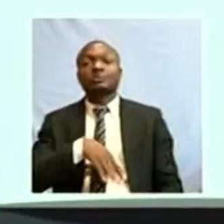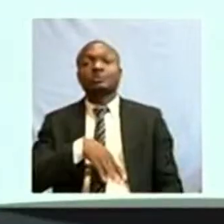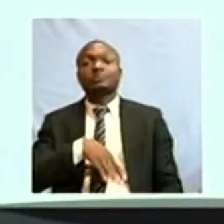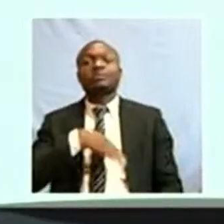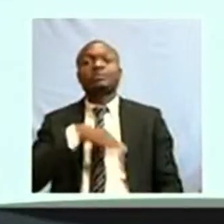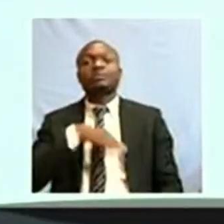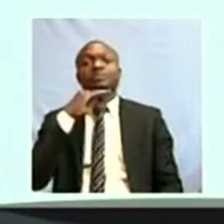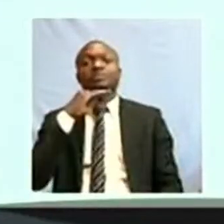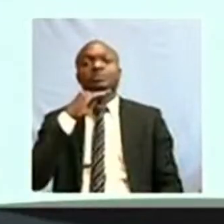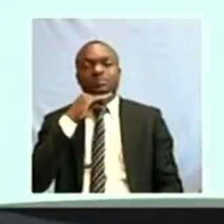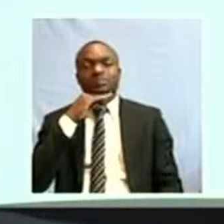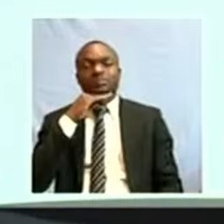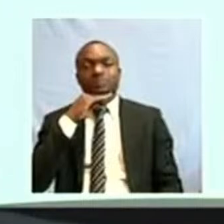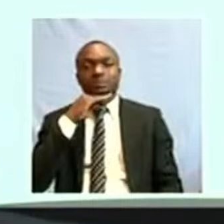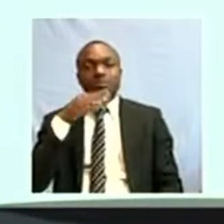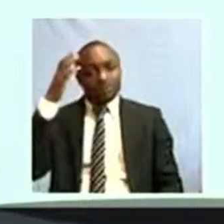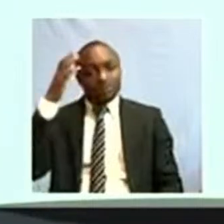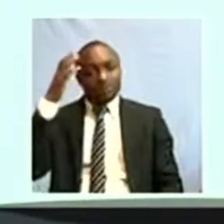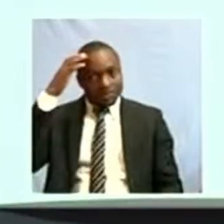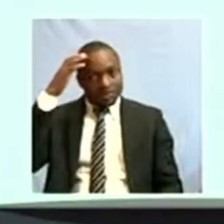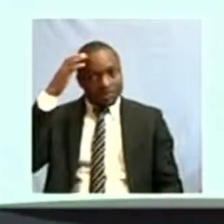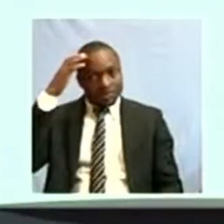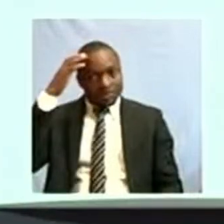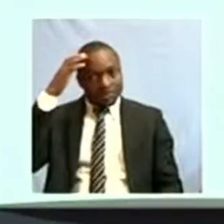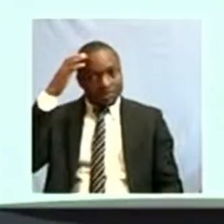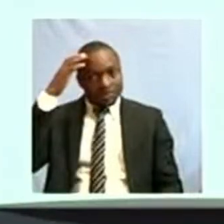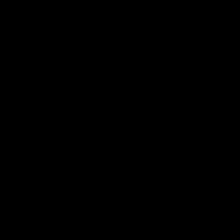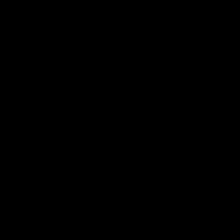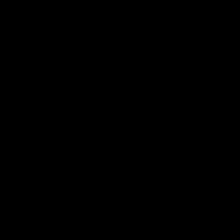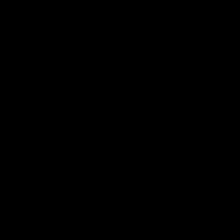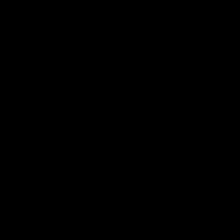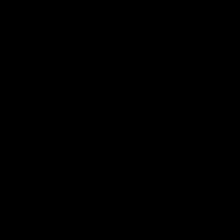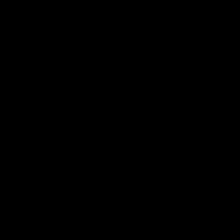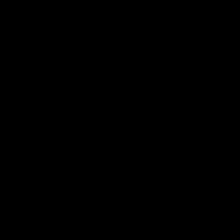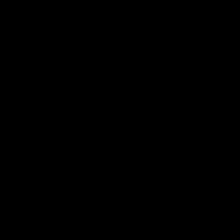equipment and transport. Opportunities.